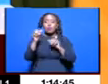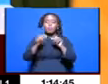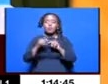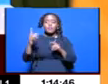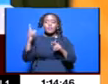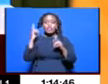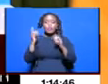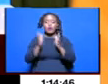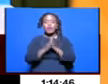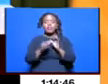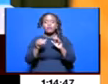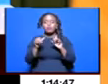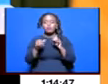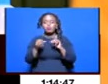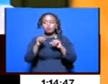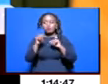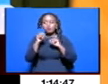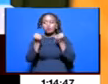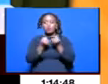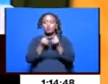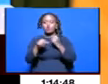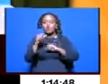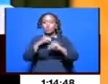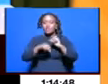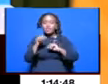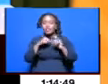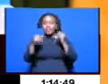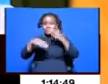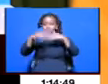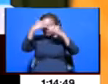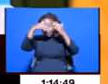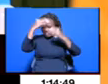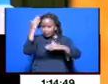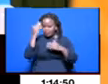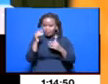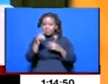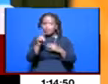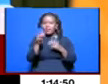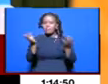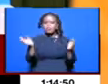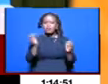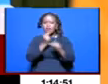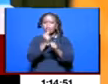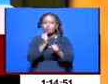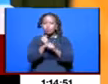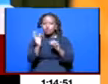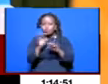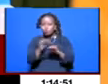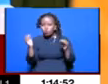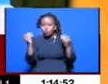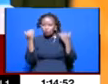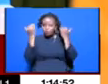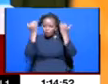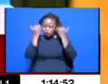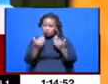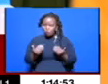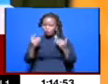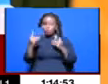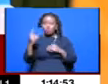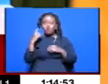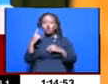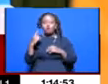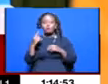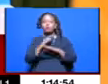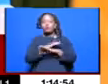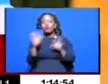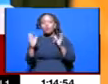scholars. It is hardly an occupation of a court of law, not to mention